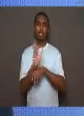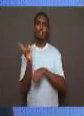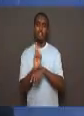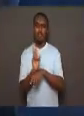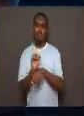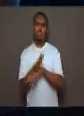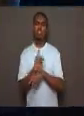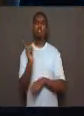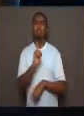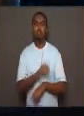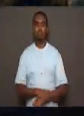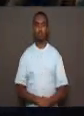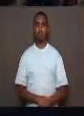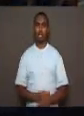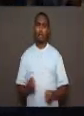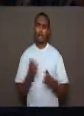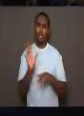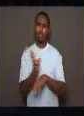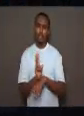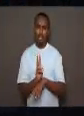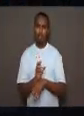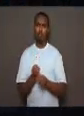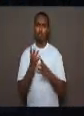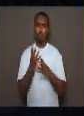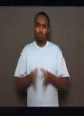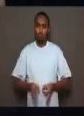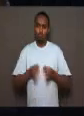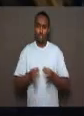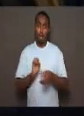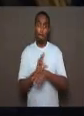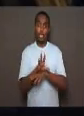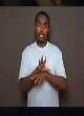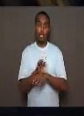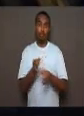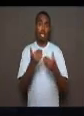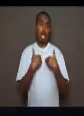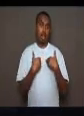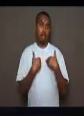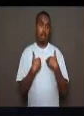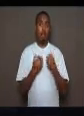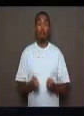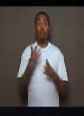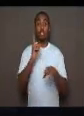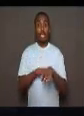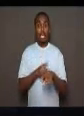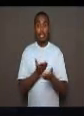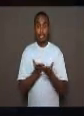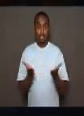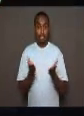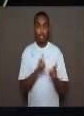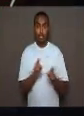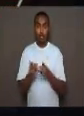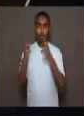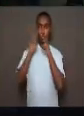film. Many films are trying to deliver a message, and in most cases, it is up to